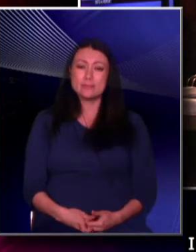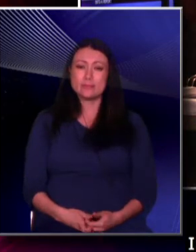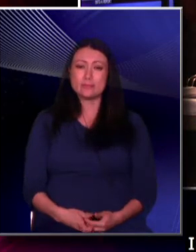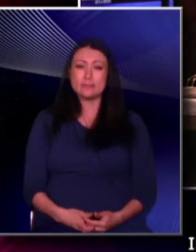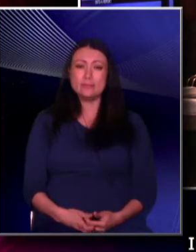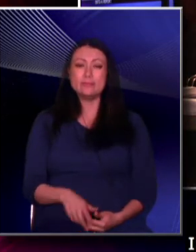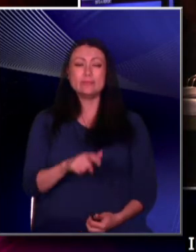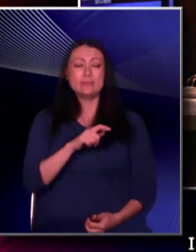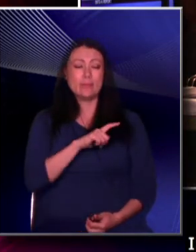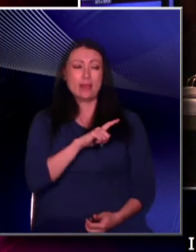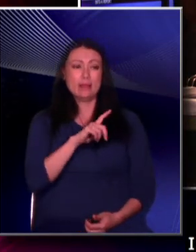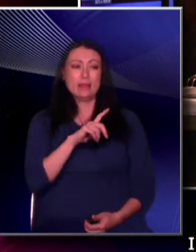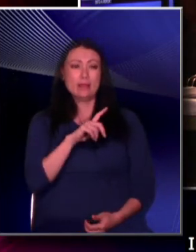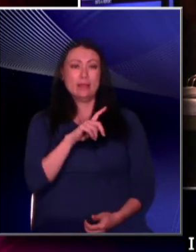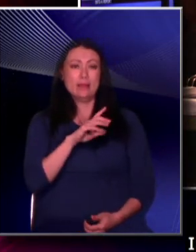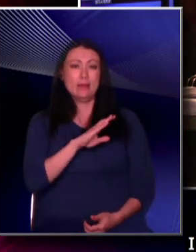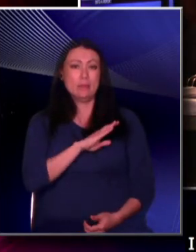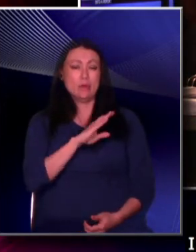Okay.